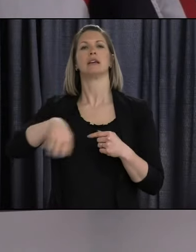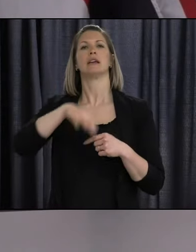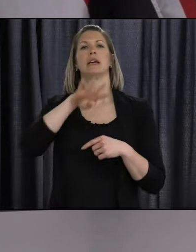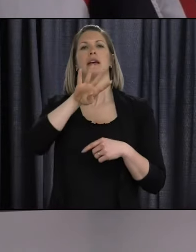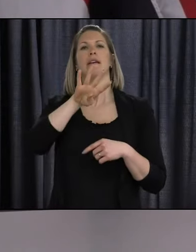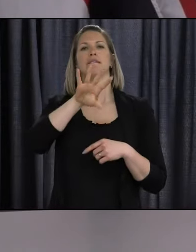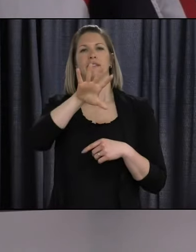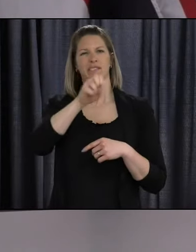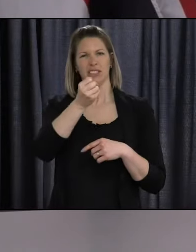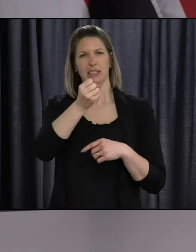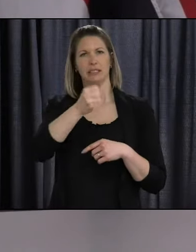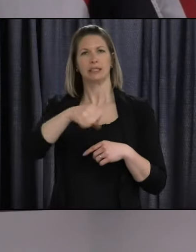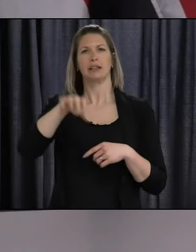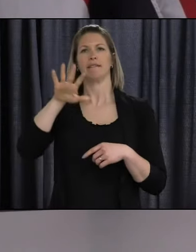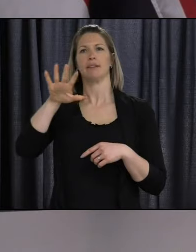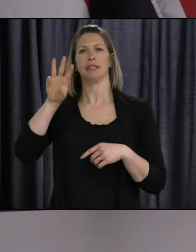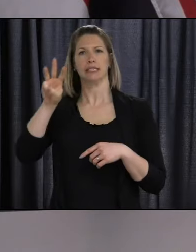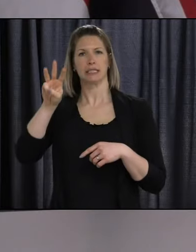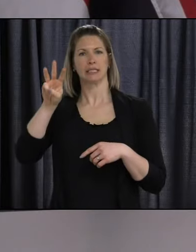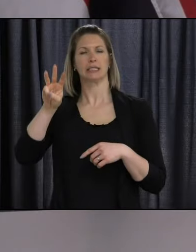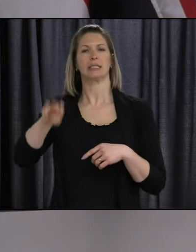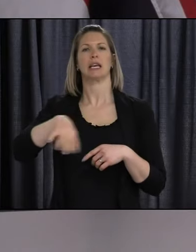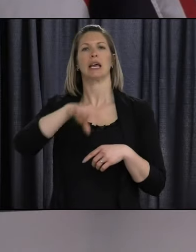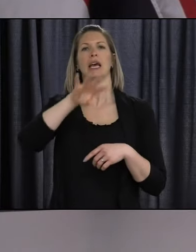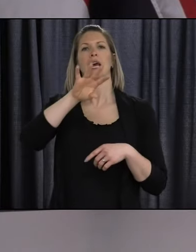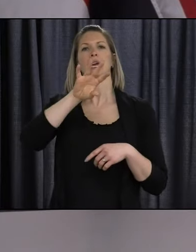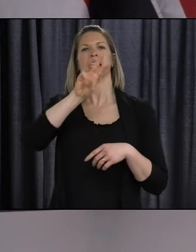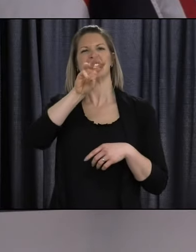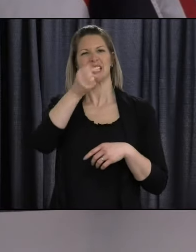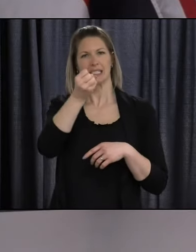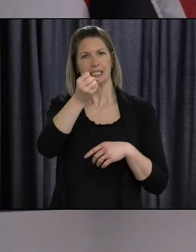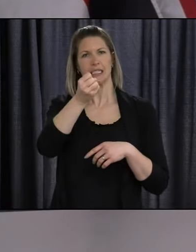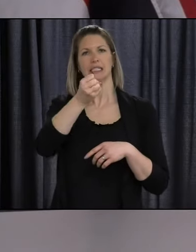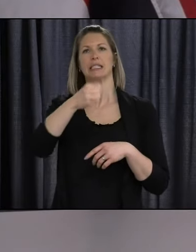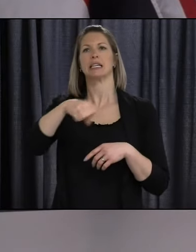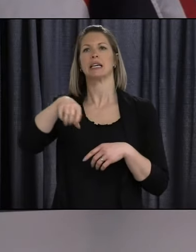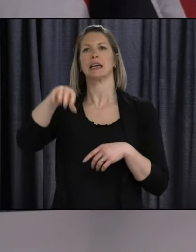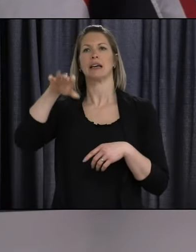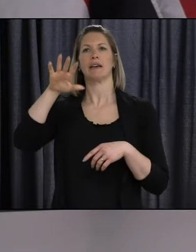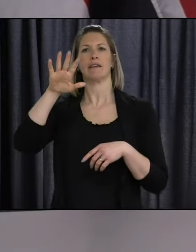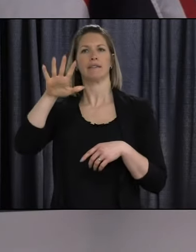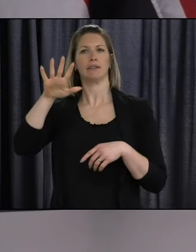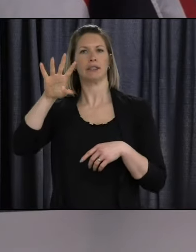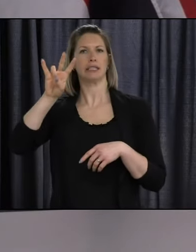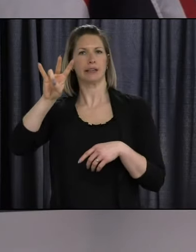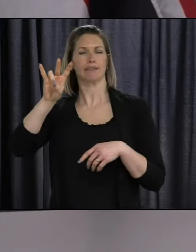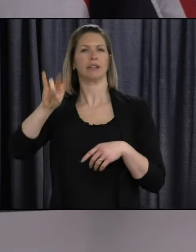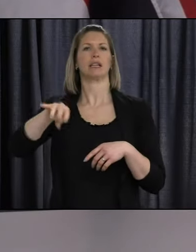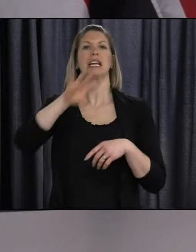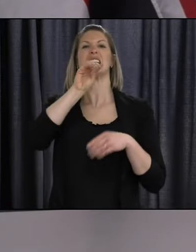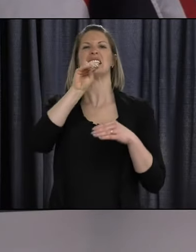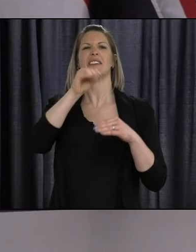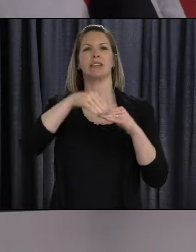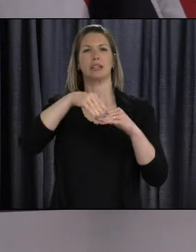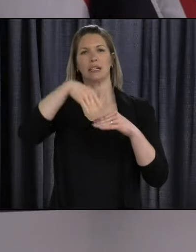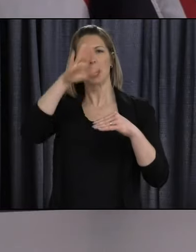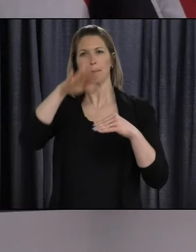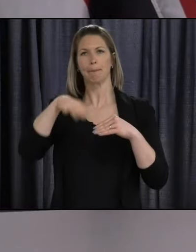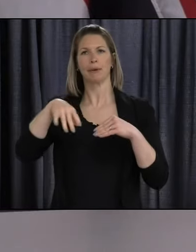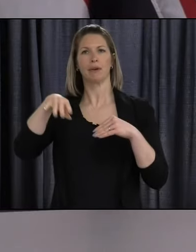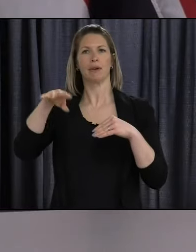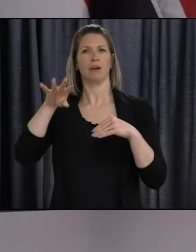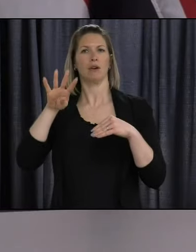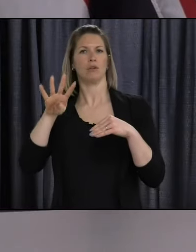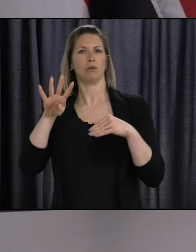56 between 50 and 59, 57 between 60 and 69, and 47 who are 70 and above.